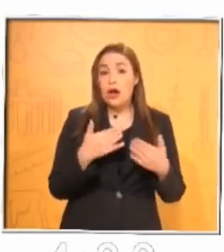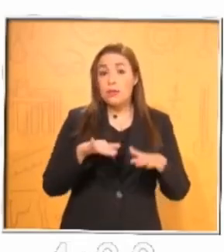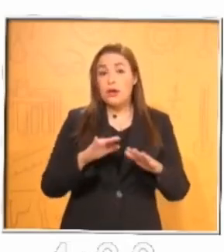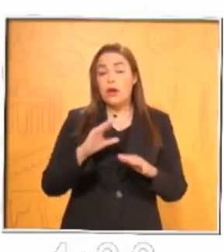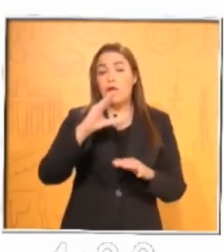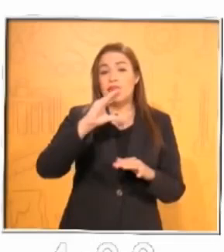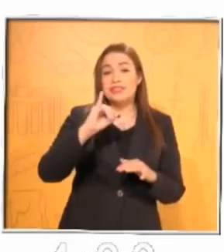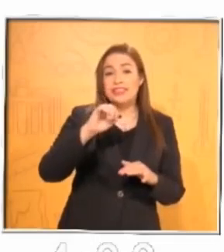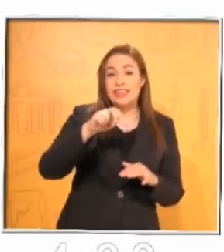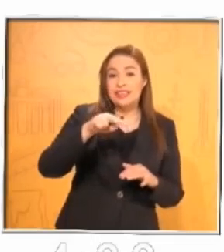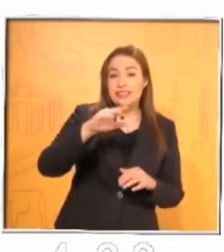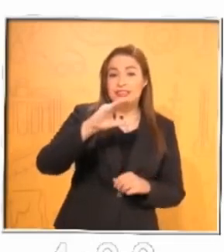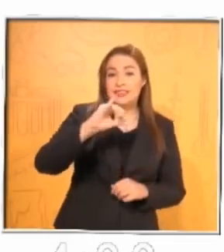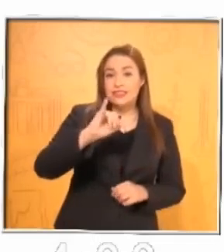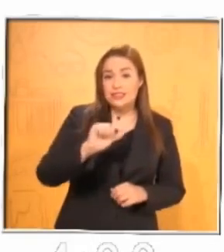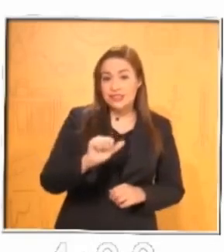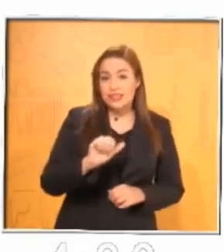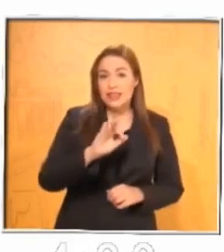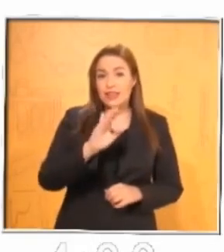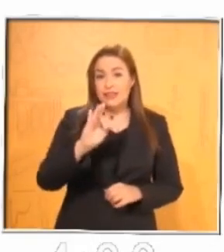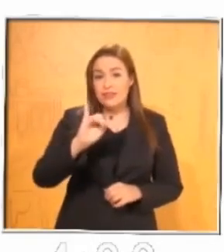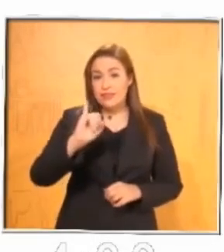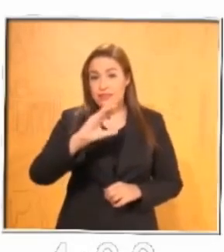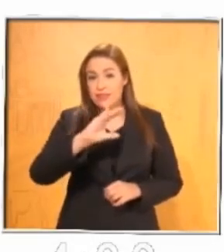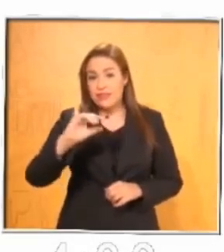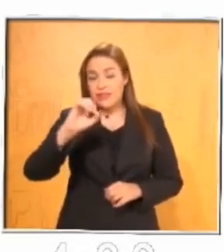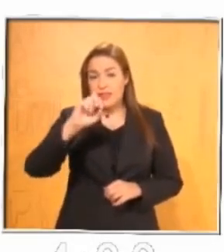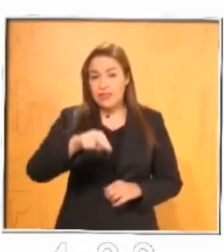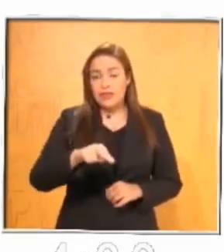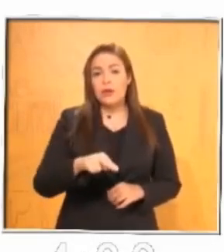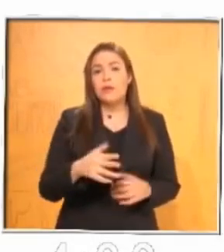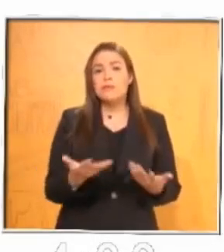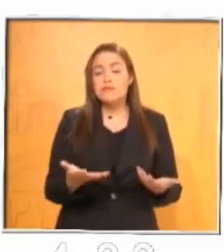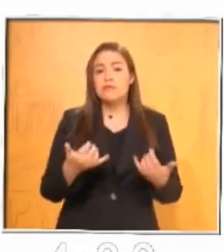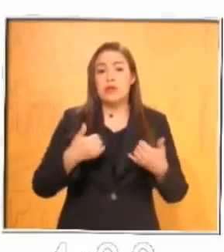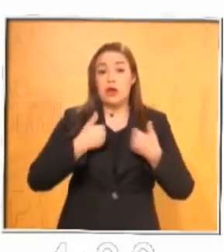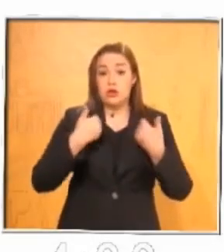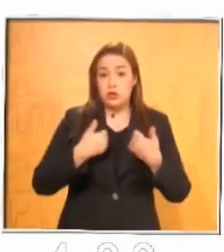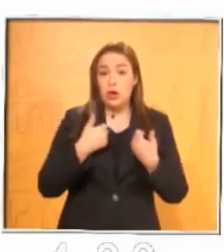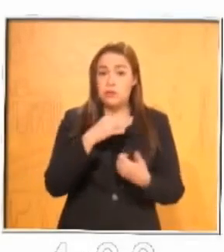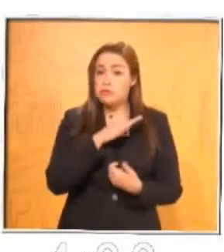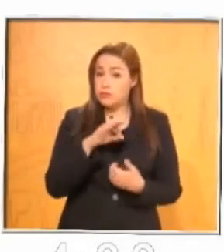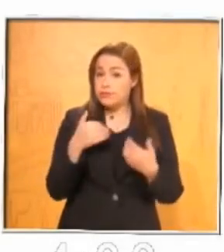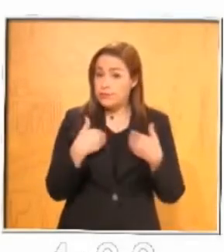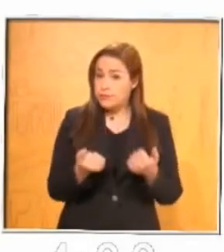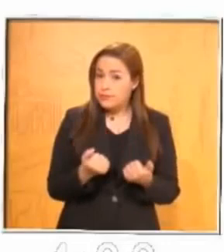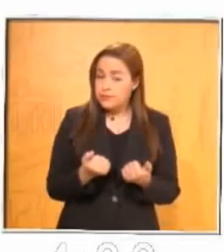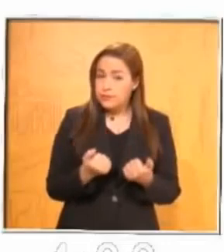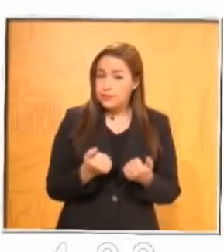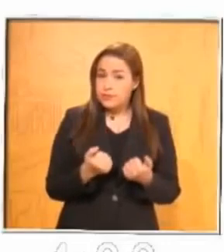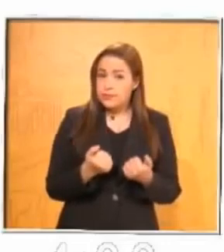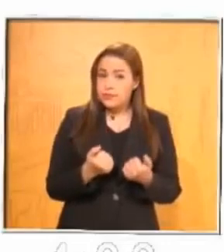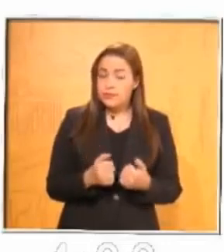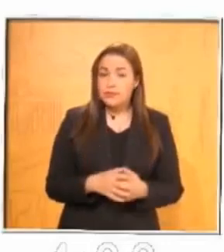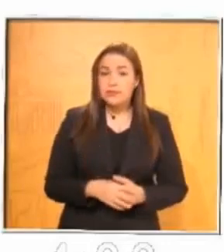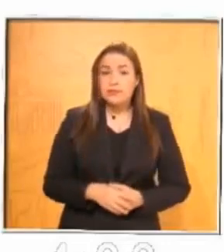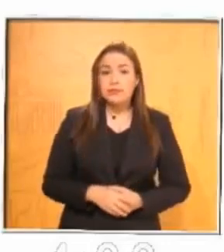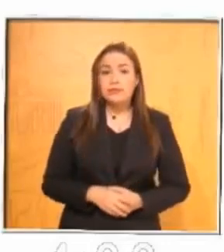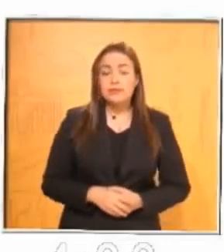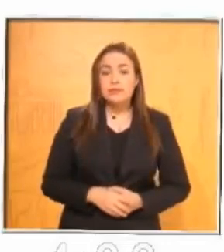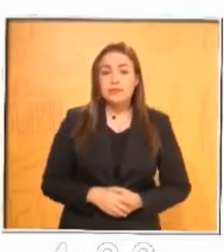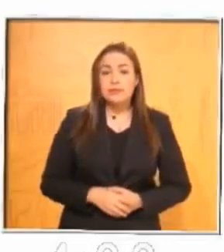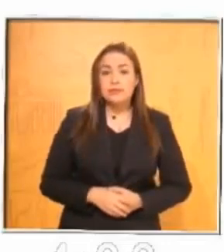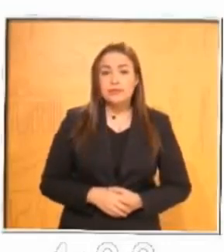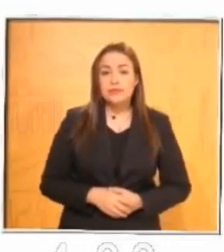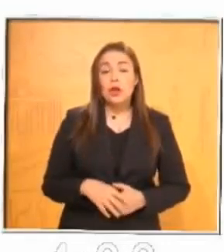fiction fantasy? Do you think teens can understand them? Or